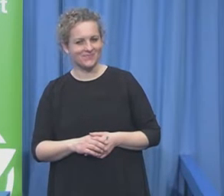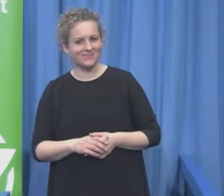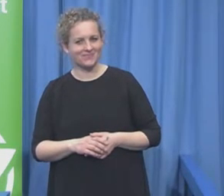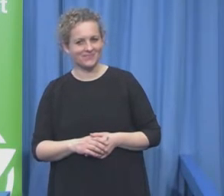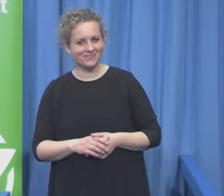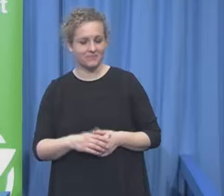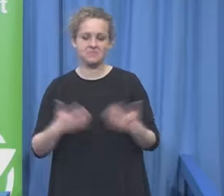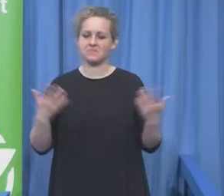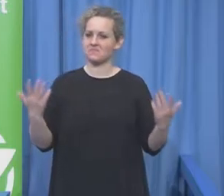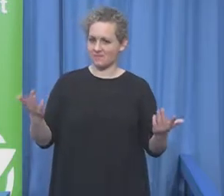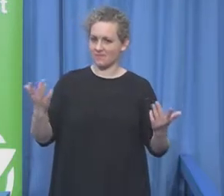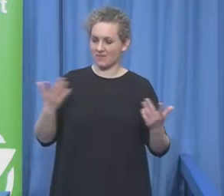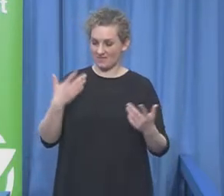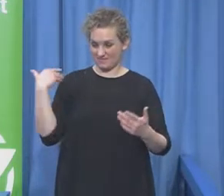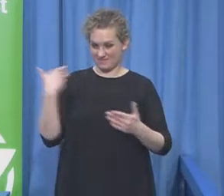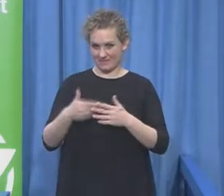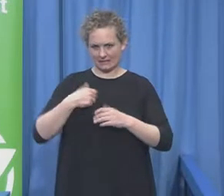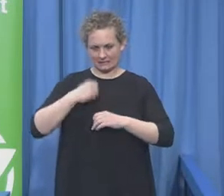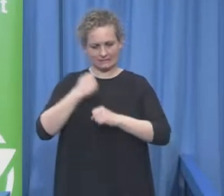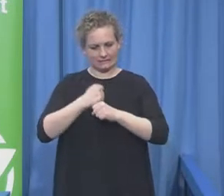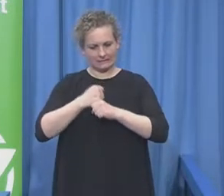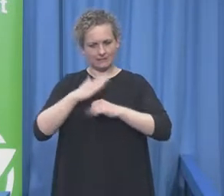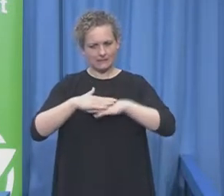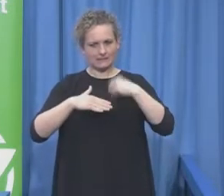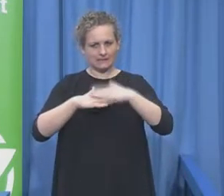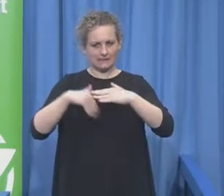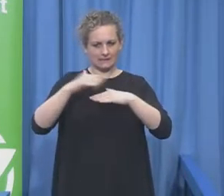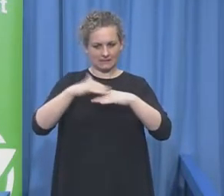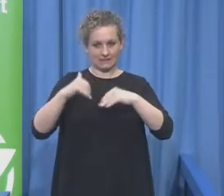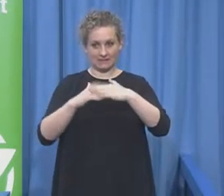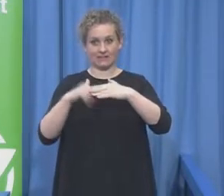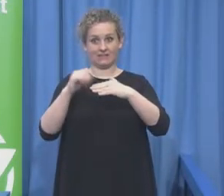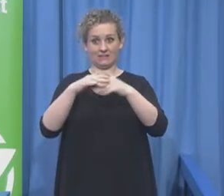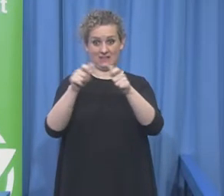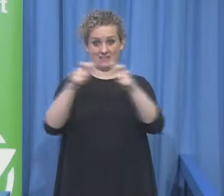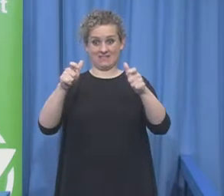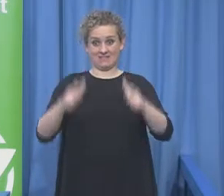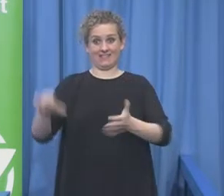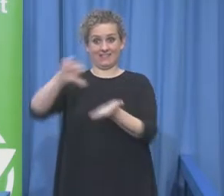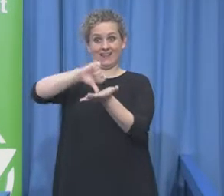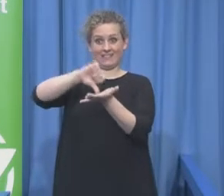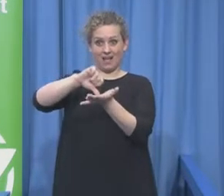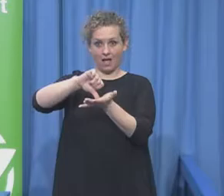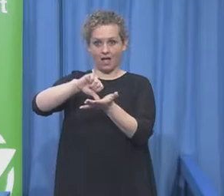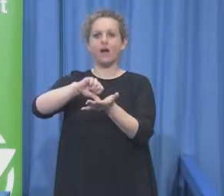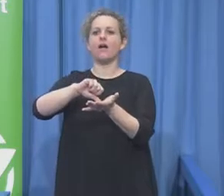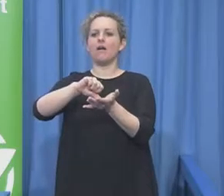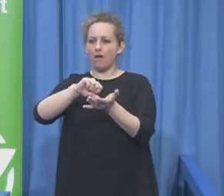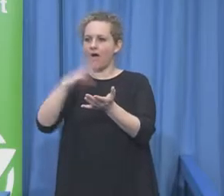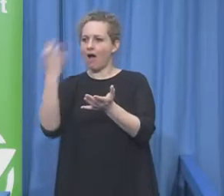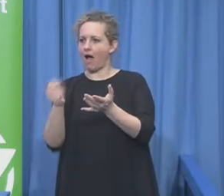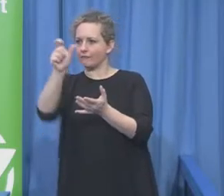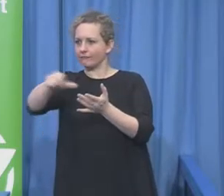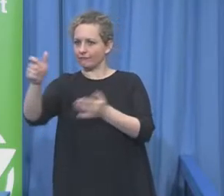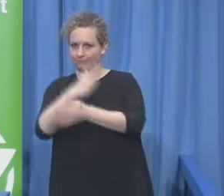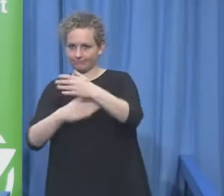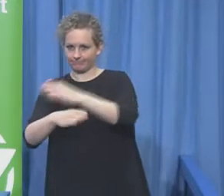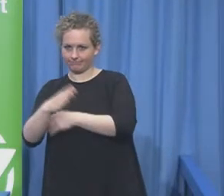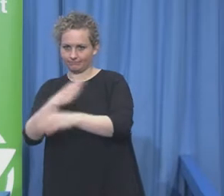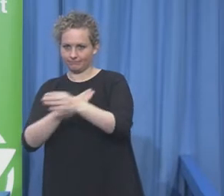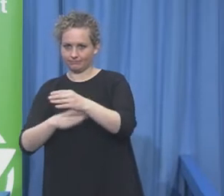how the Center for Persons with Disability model has moved in a large scale model with the Youth for Jobs Foundation model. And when we looked